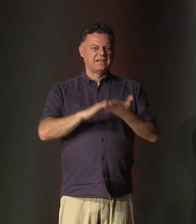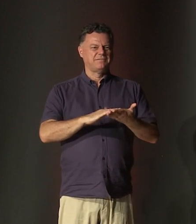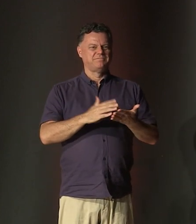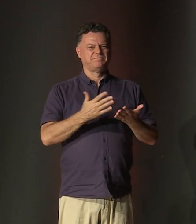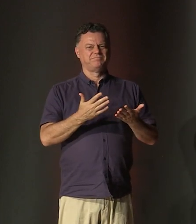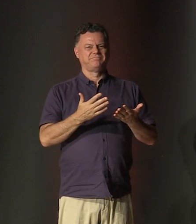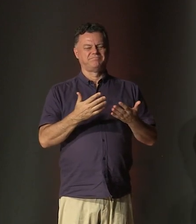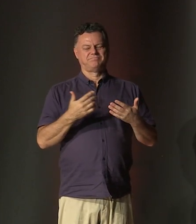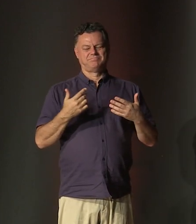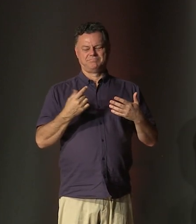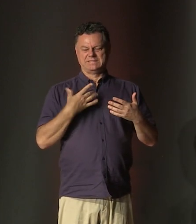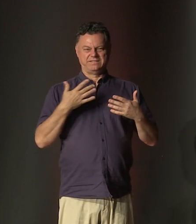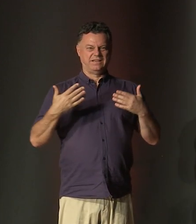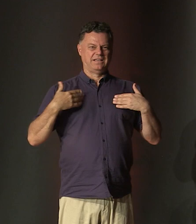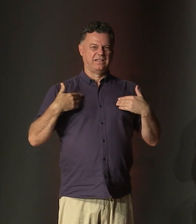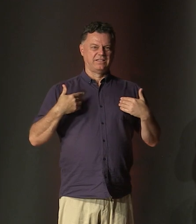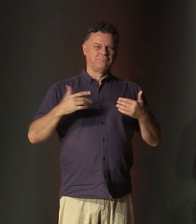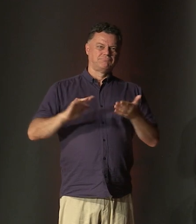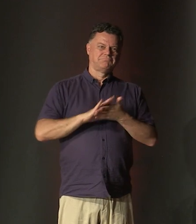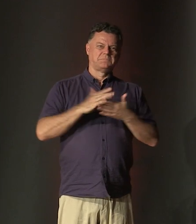own health and well-being?